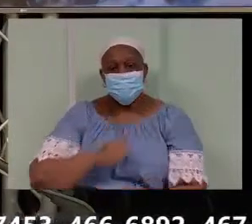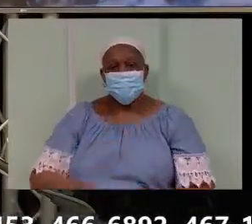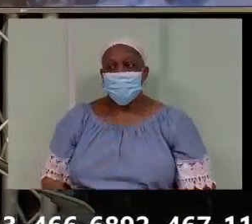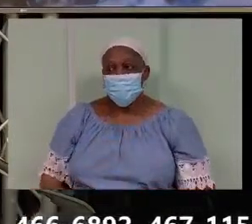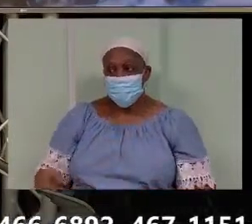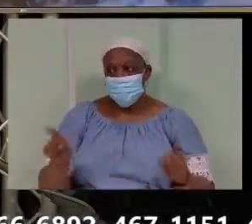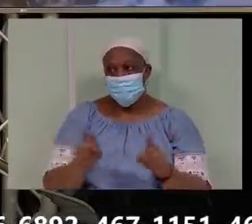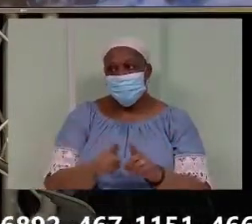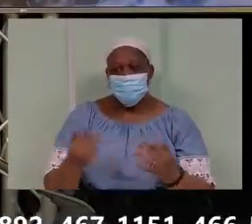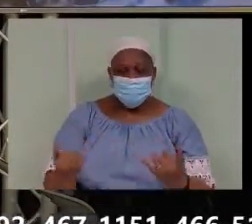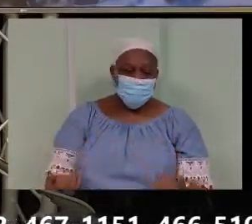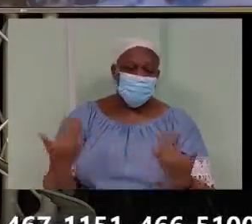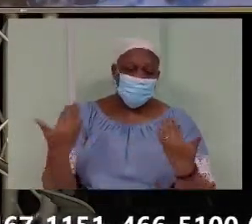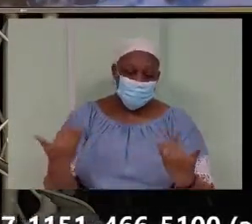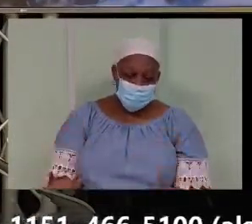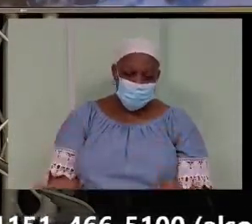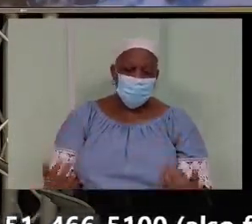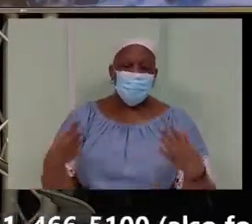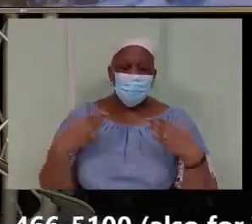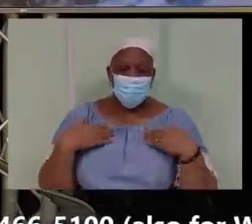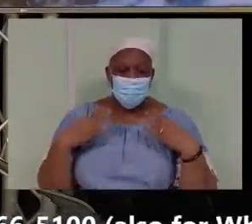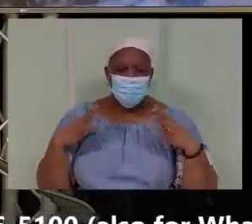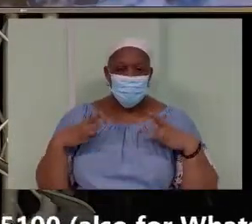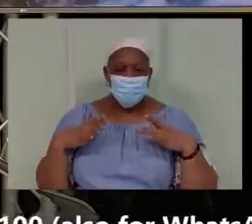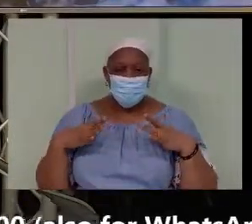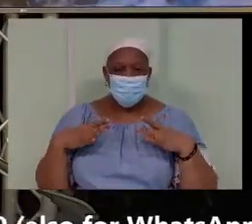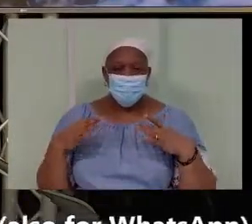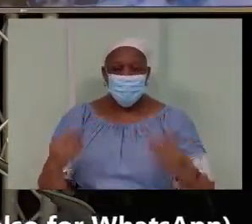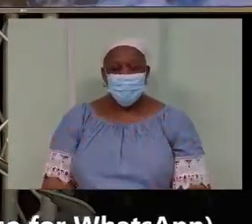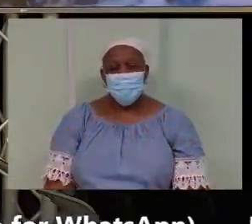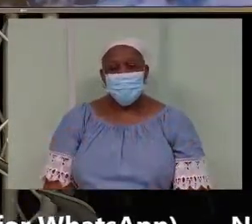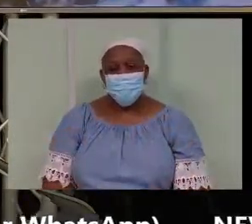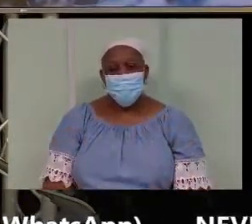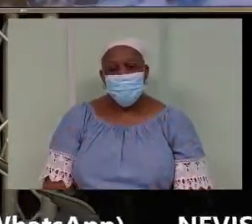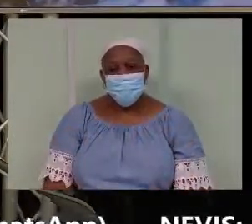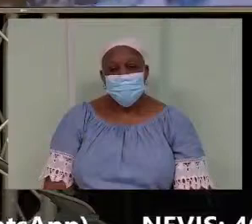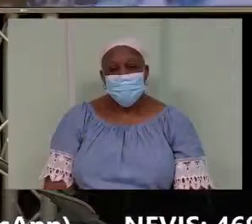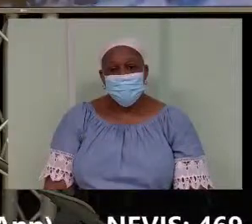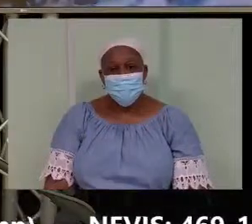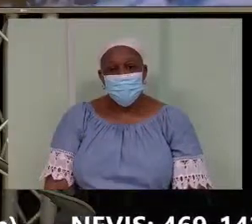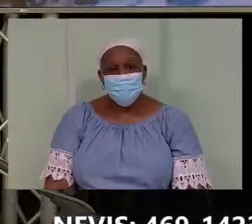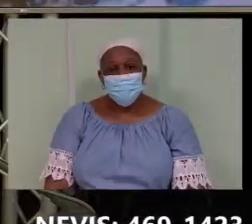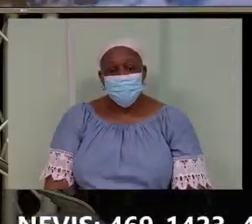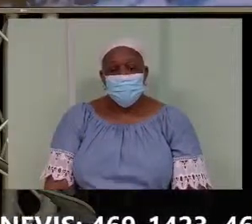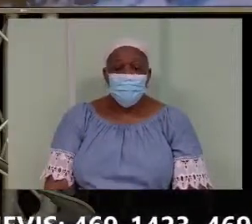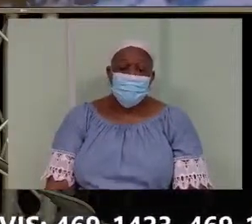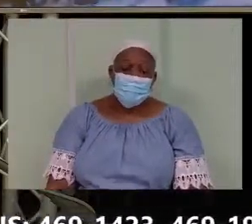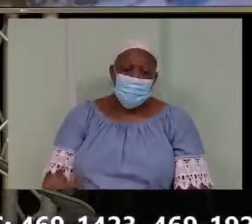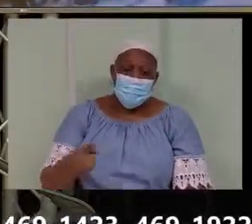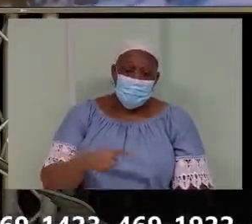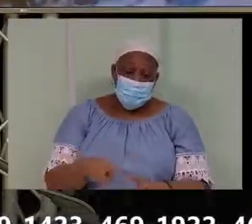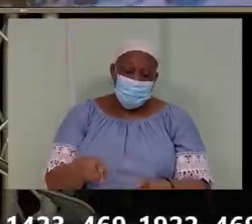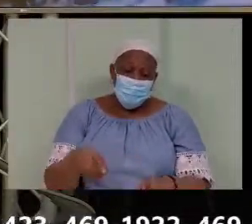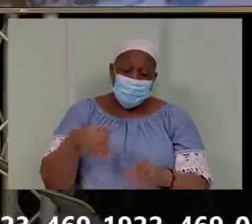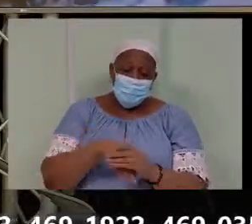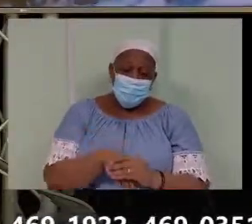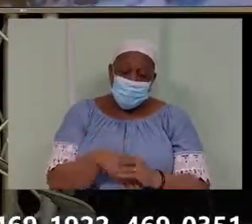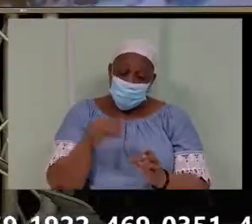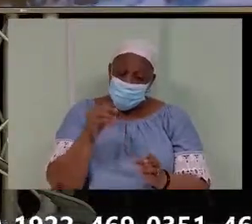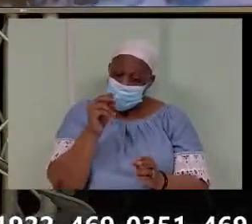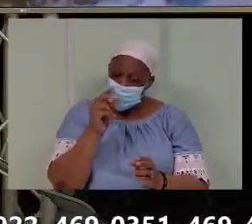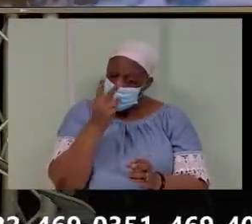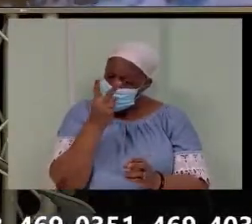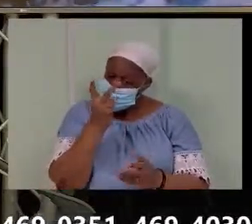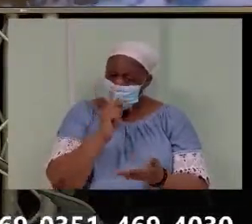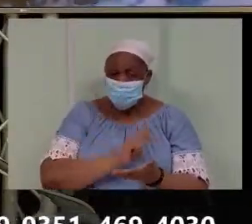and teachers are now on their summer vacation. However, within a few days, in just about 2